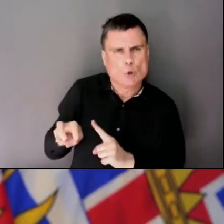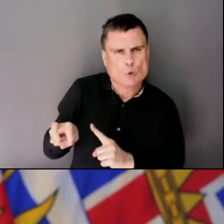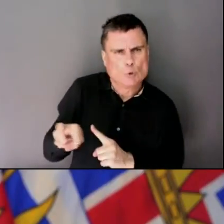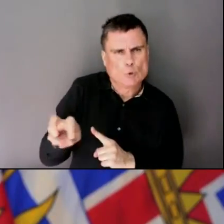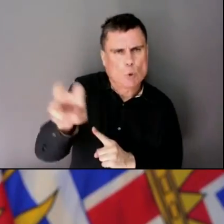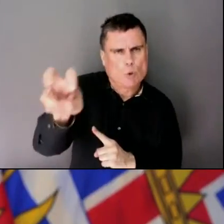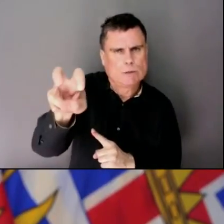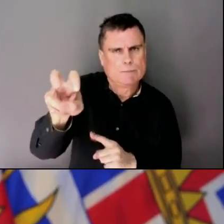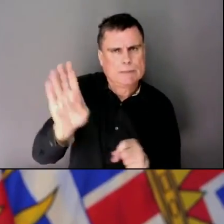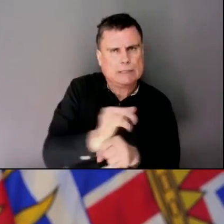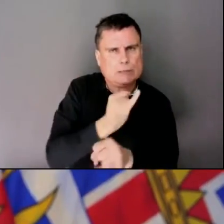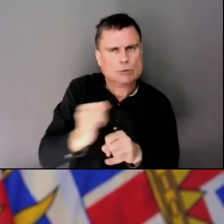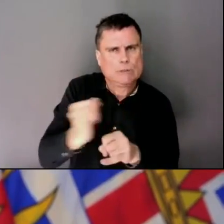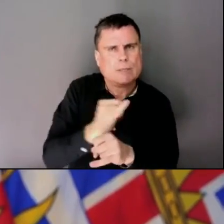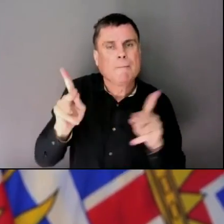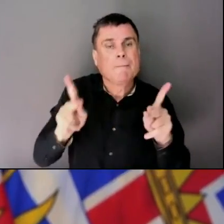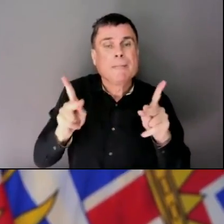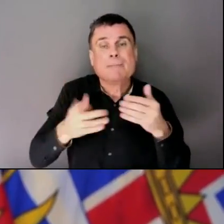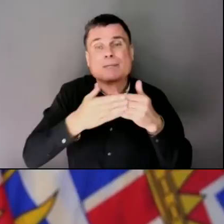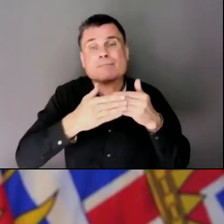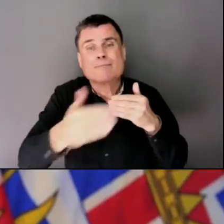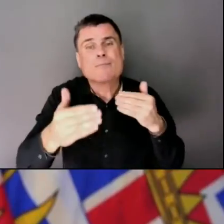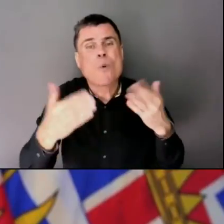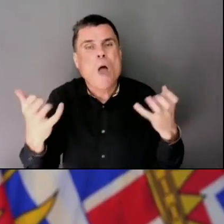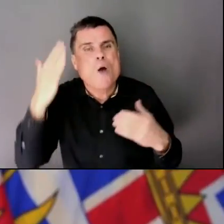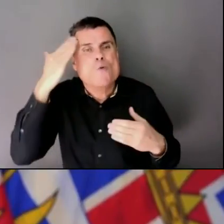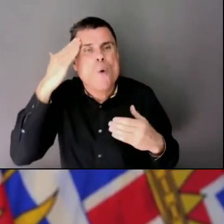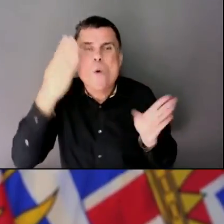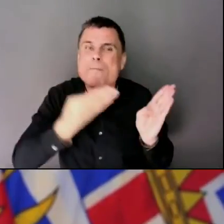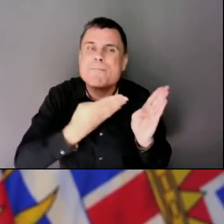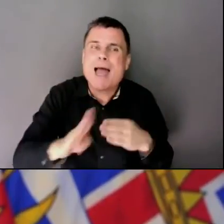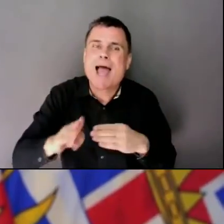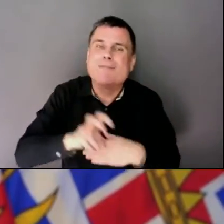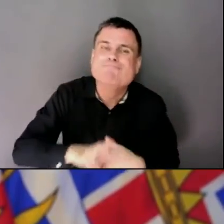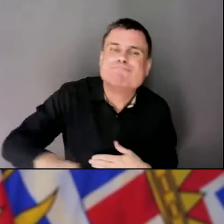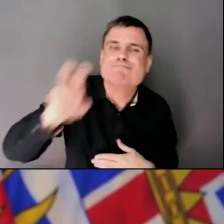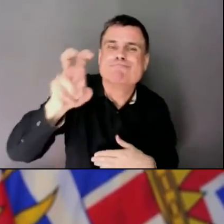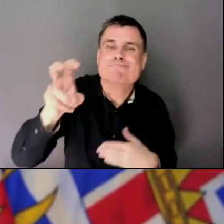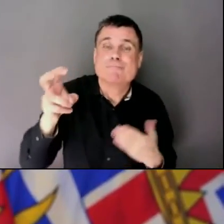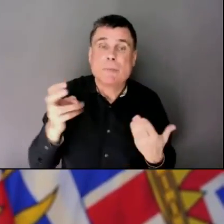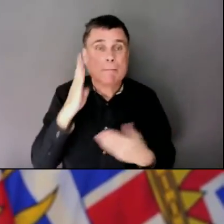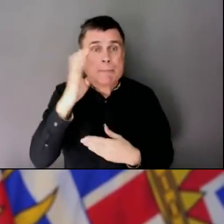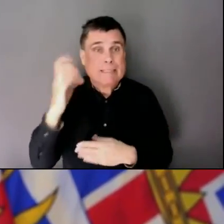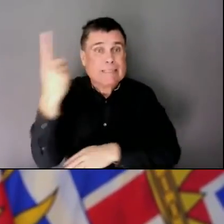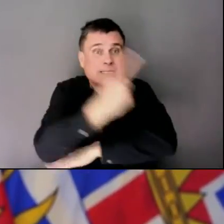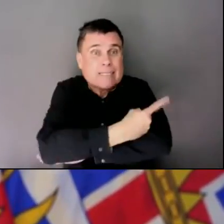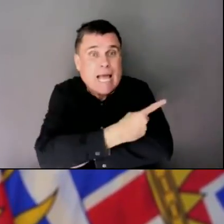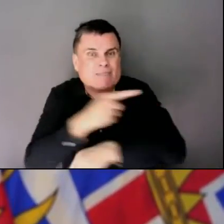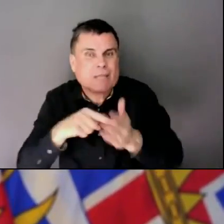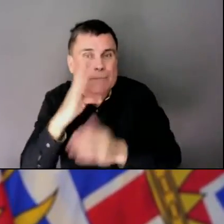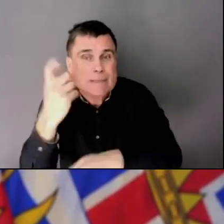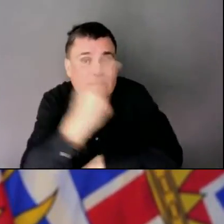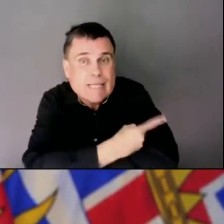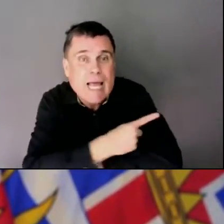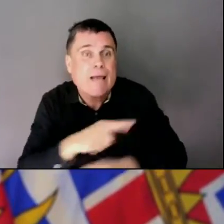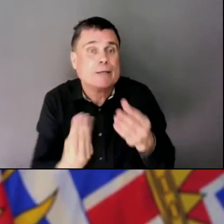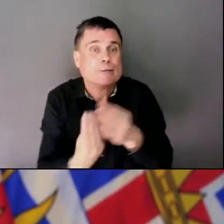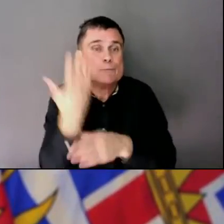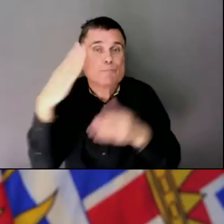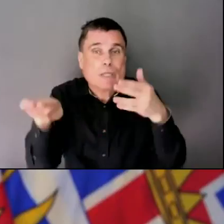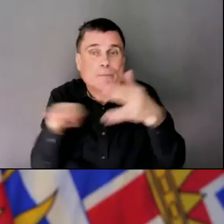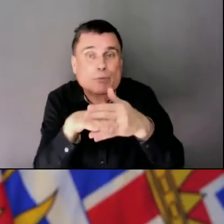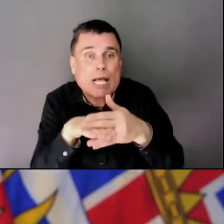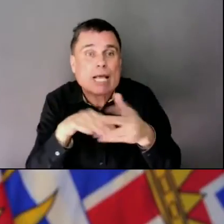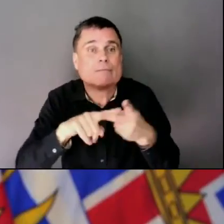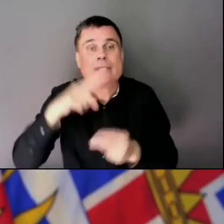We've got BC Day coming up, then spring break, and then the big one, summer holidays. So how do you suggest people navigate? Should